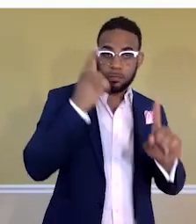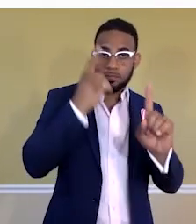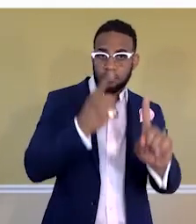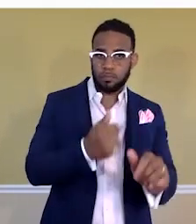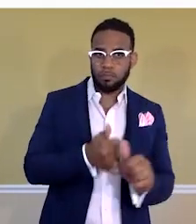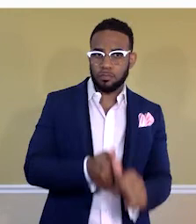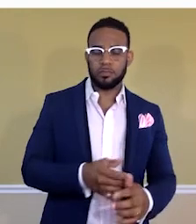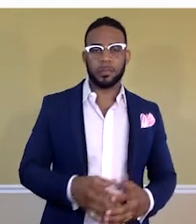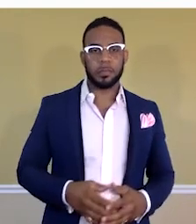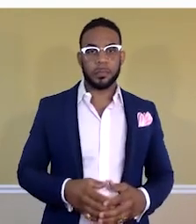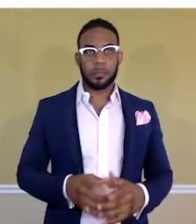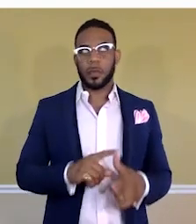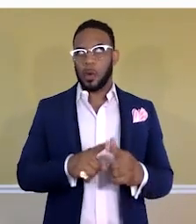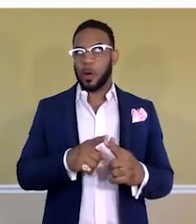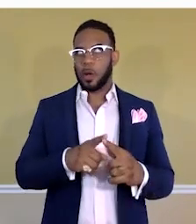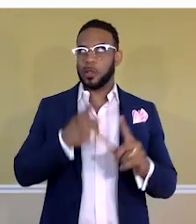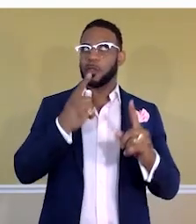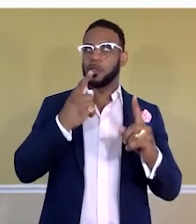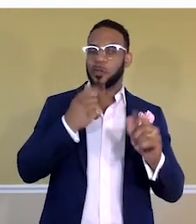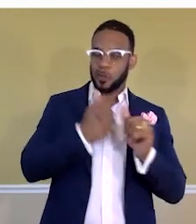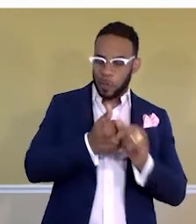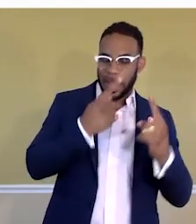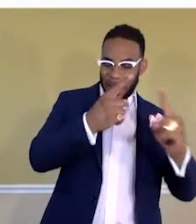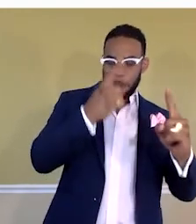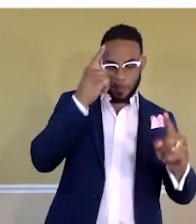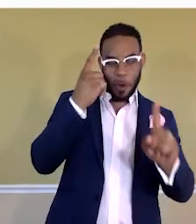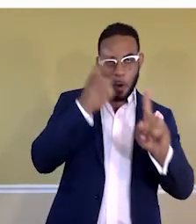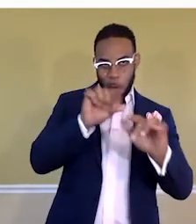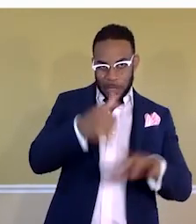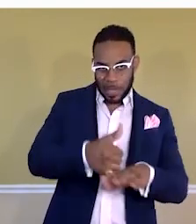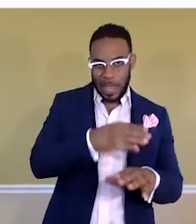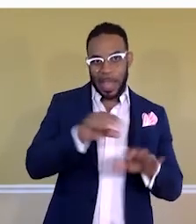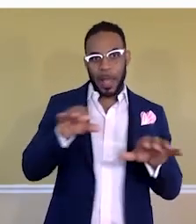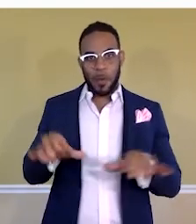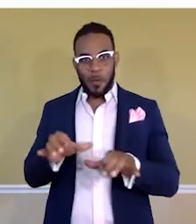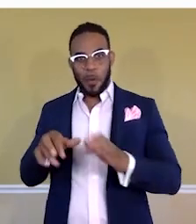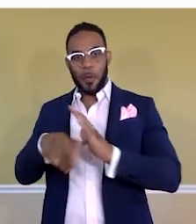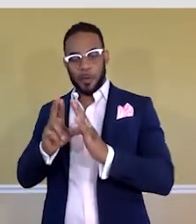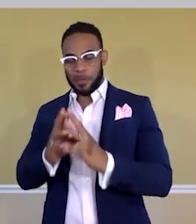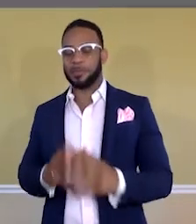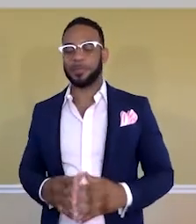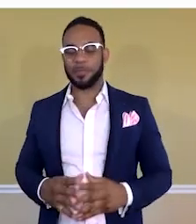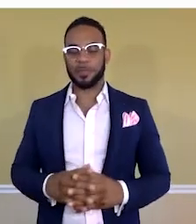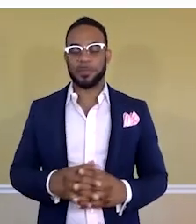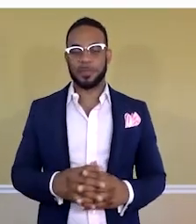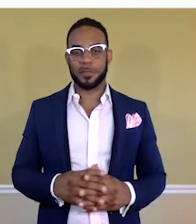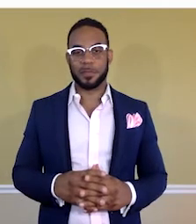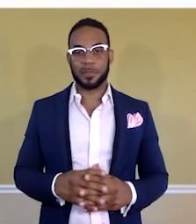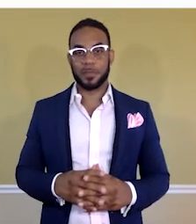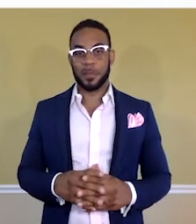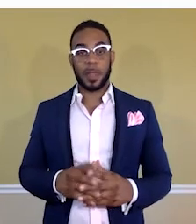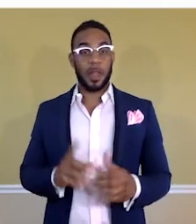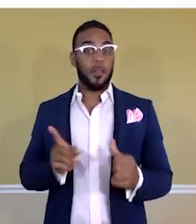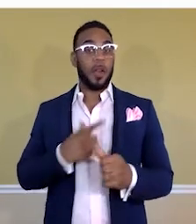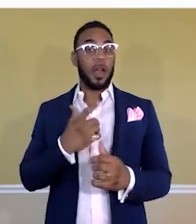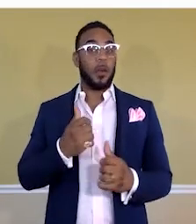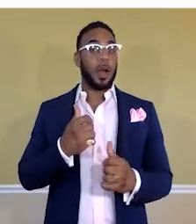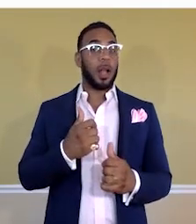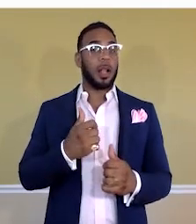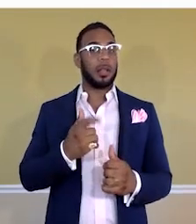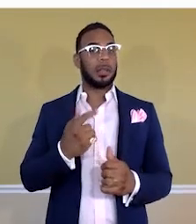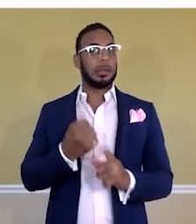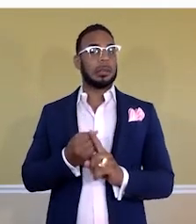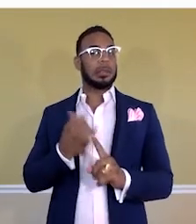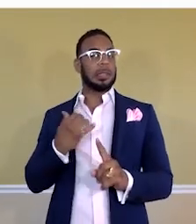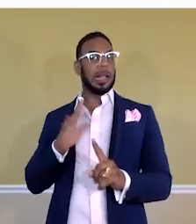tracking, or tracking accomplishments in terms of goal setting and performance review. First, I like to take a little backstory of